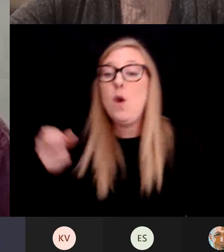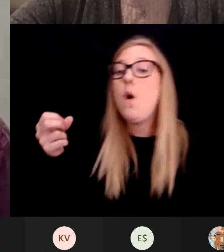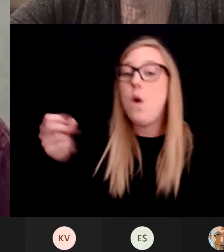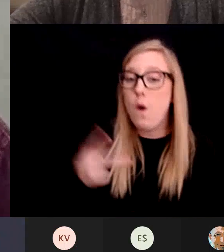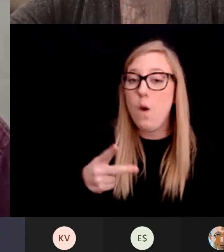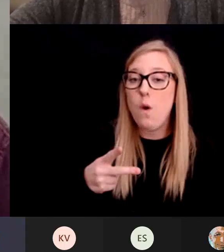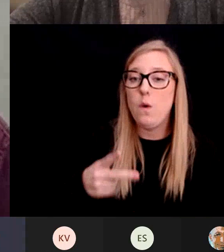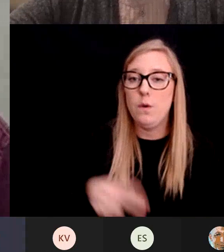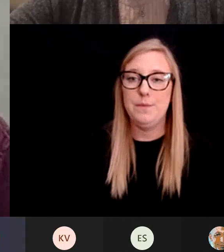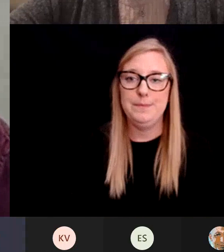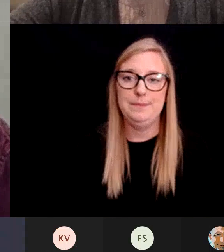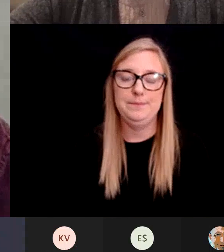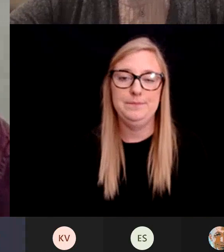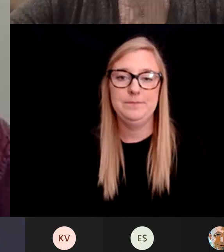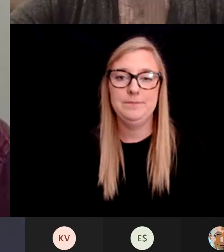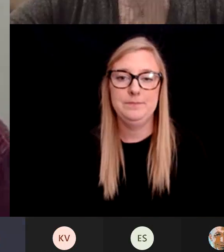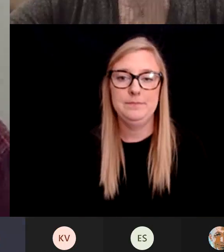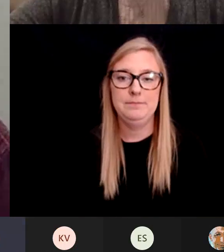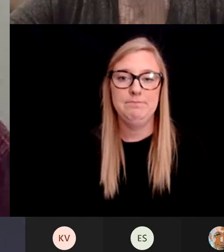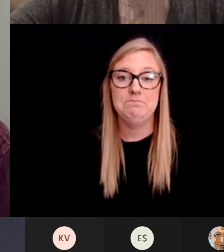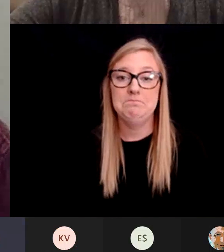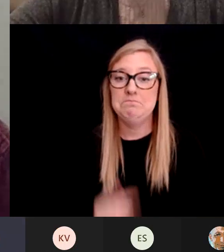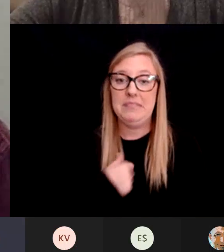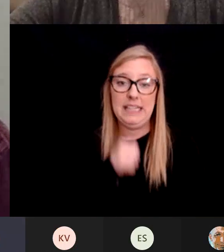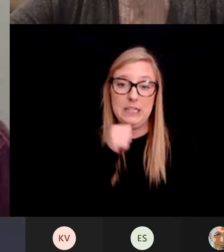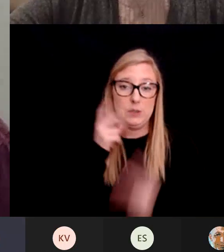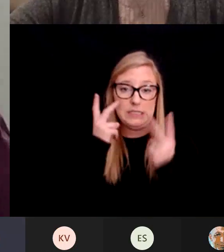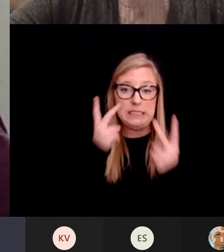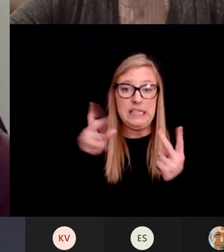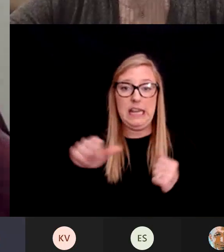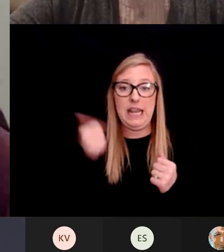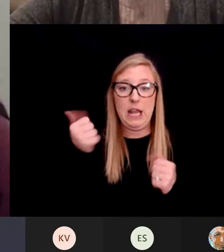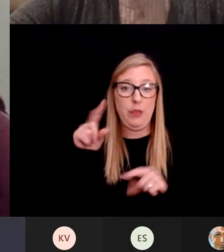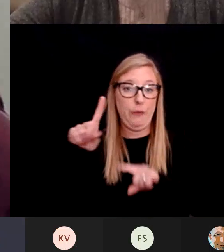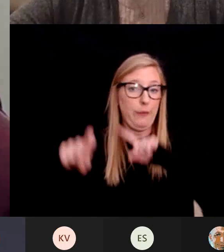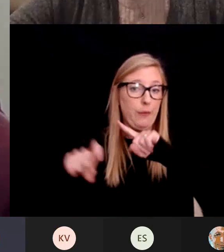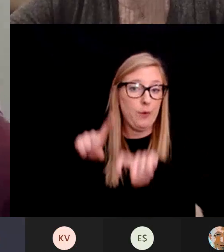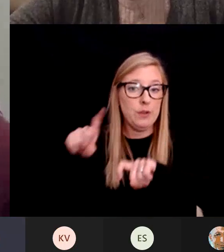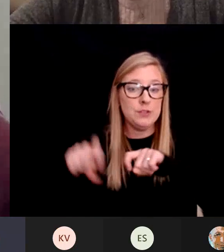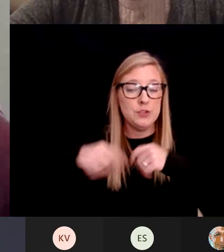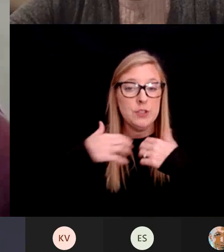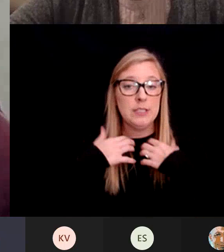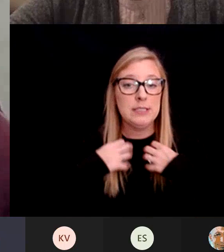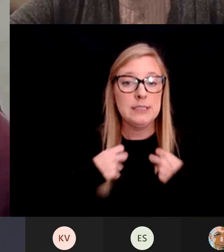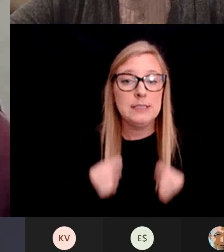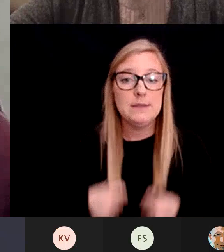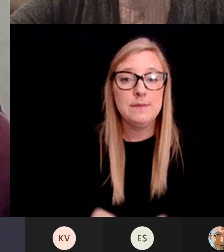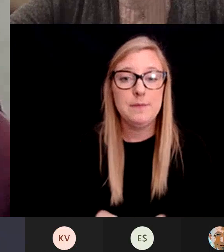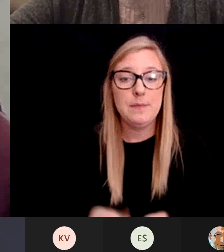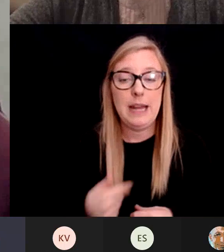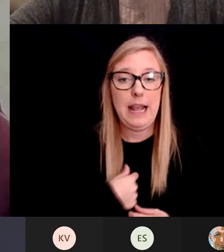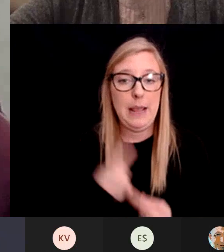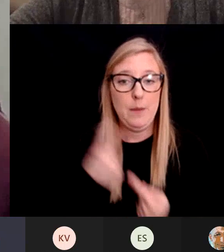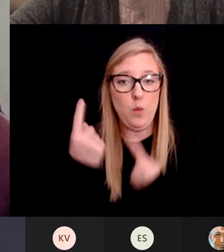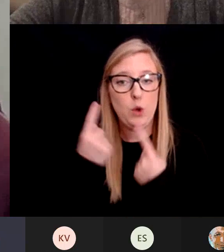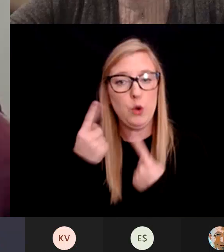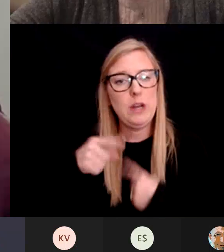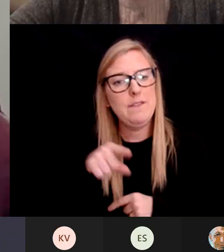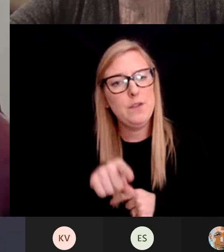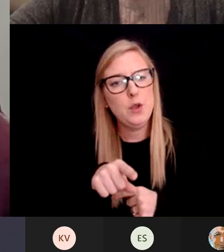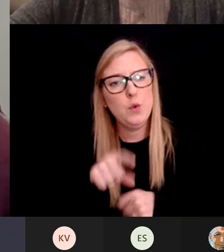Mm-hmm. Okay, I don't see any other questions, but I am wondering, have you ever